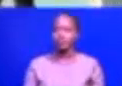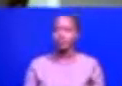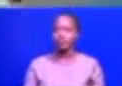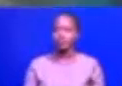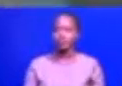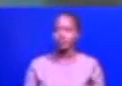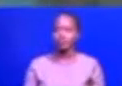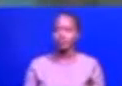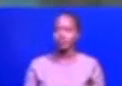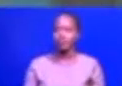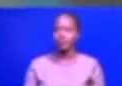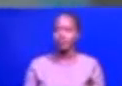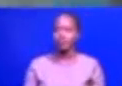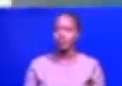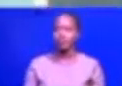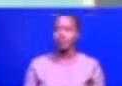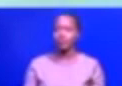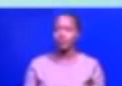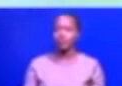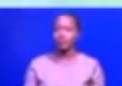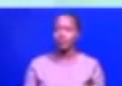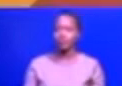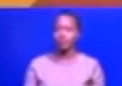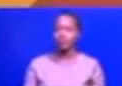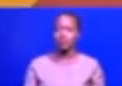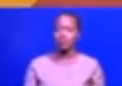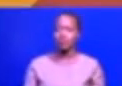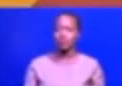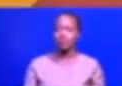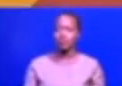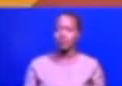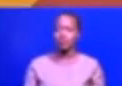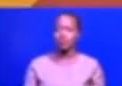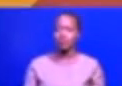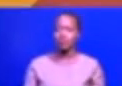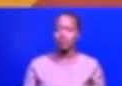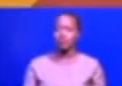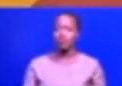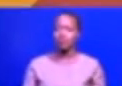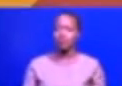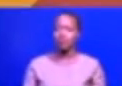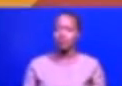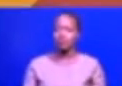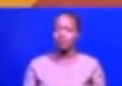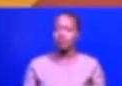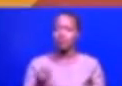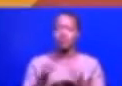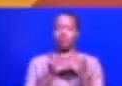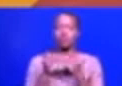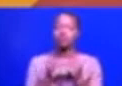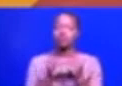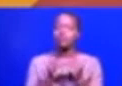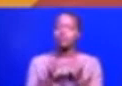And that is Ambrose Kisoy. And remember that we are getting to for the final stages of